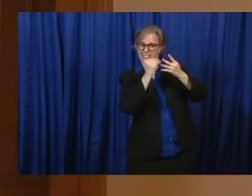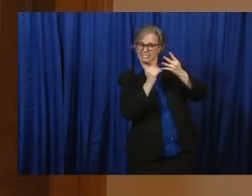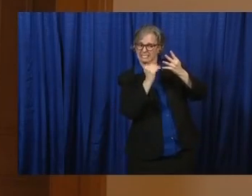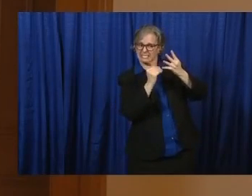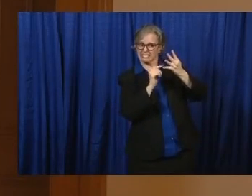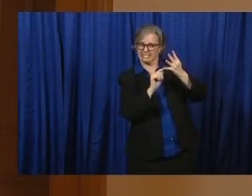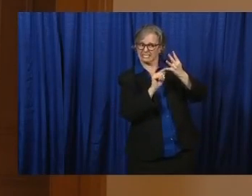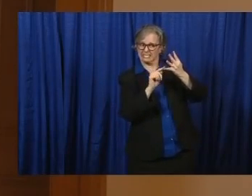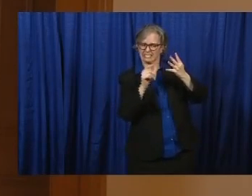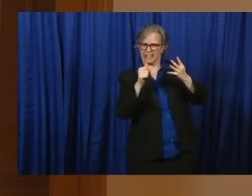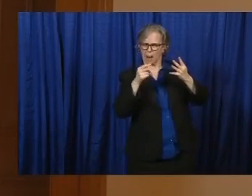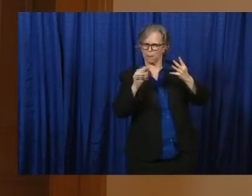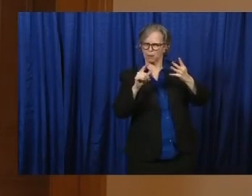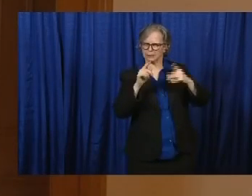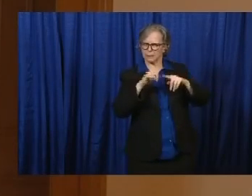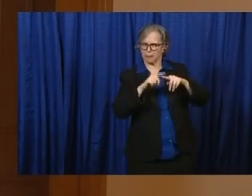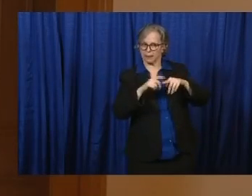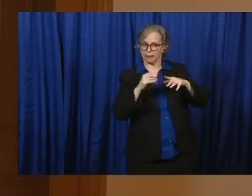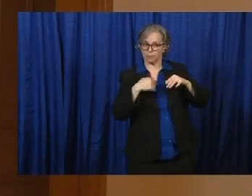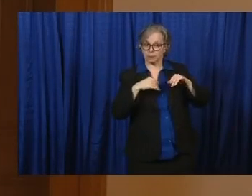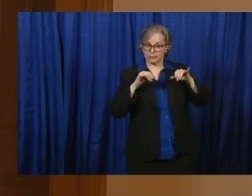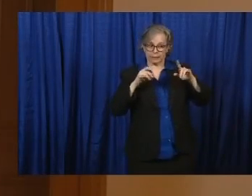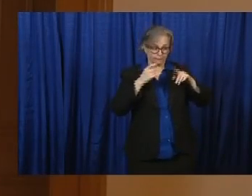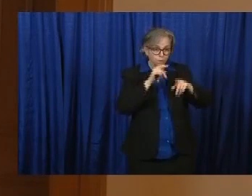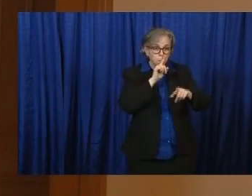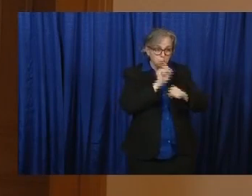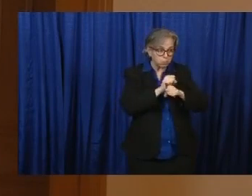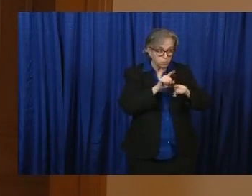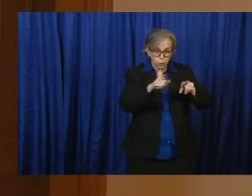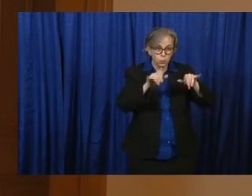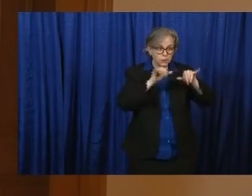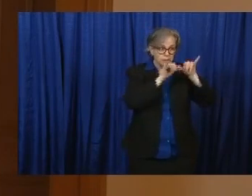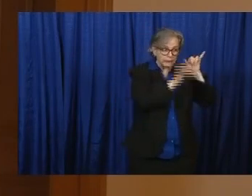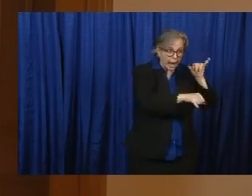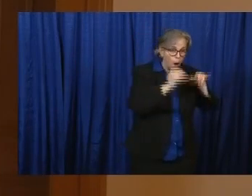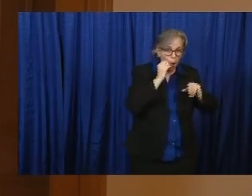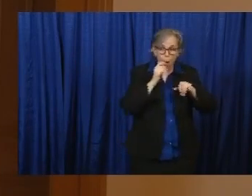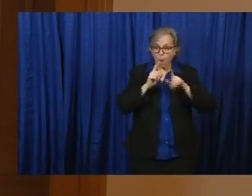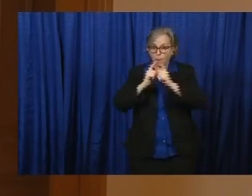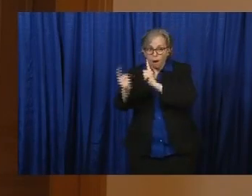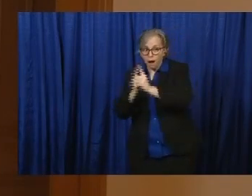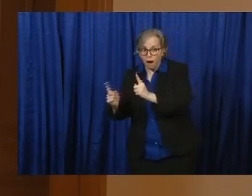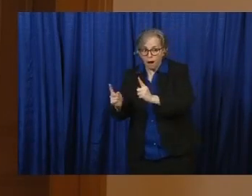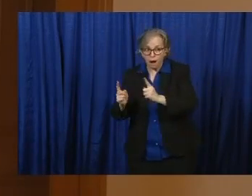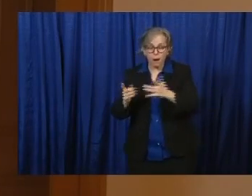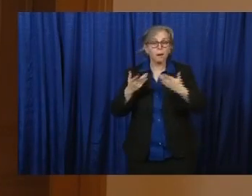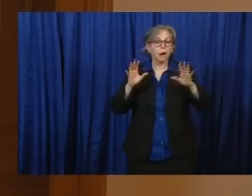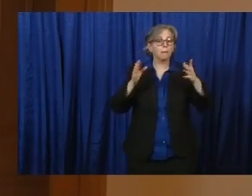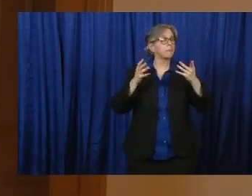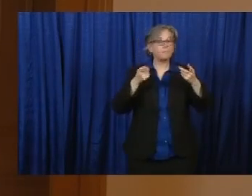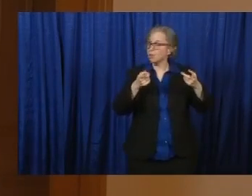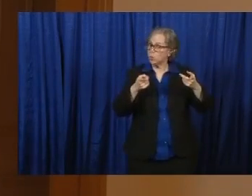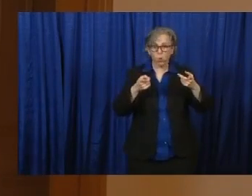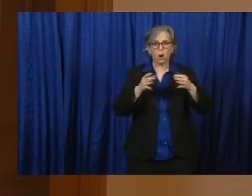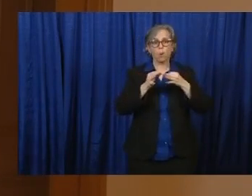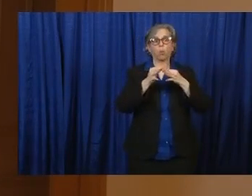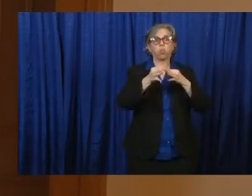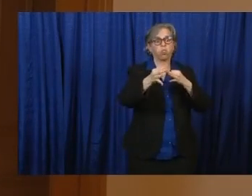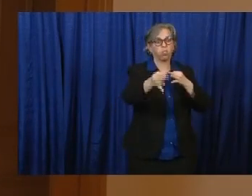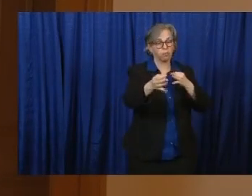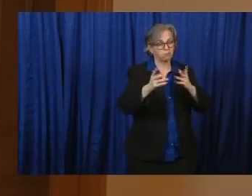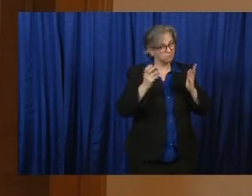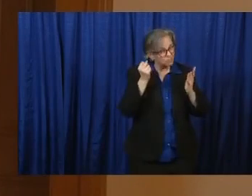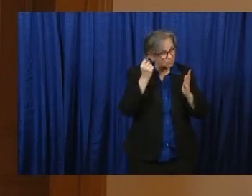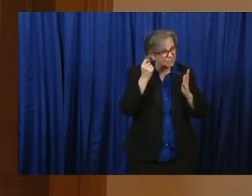are with our staying at home, with the social distancing, that might push that out a little further. But we know, and we already